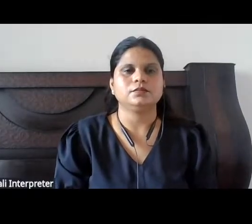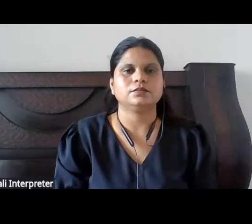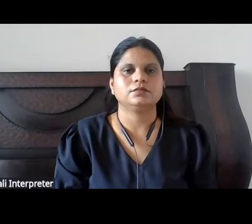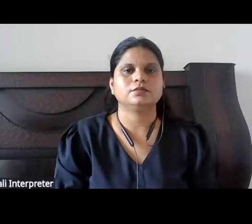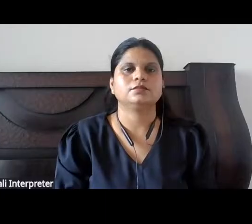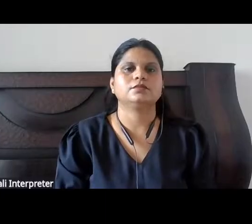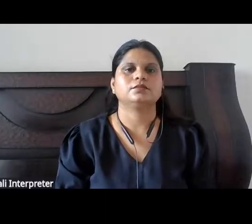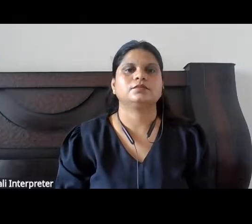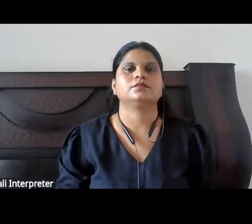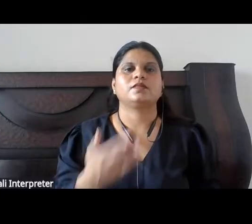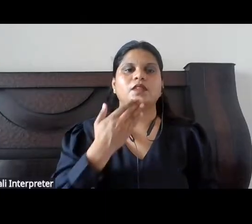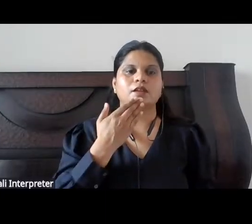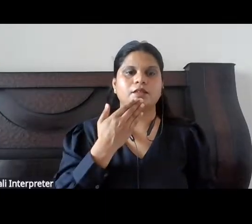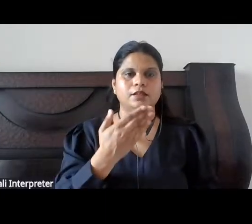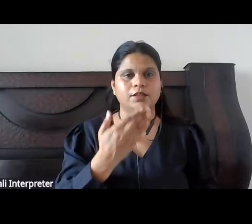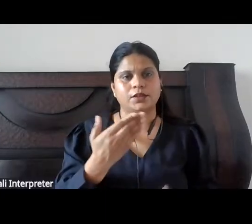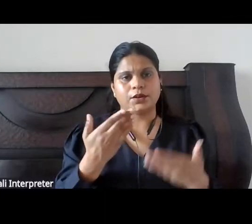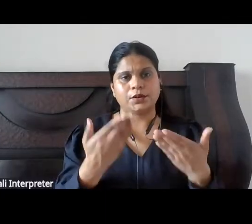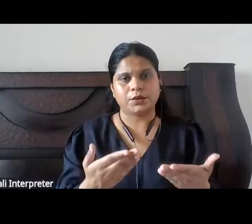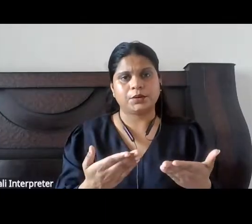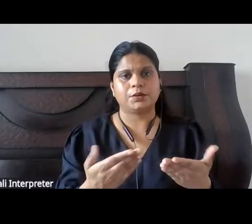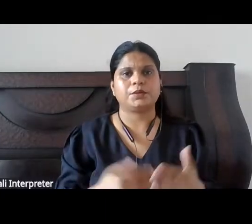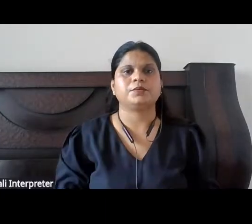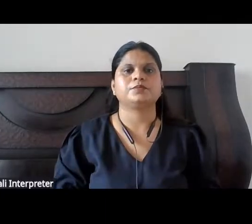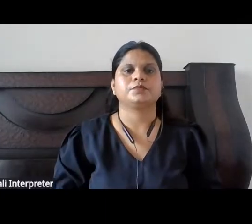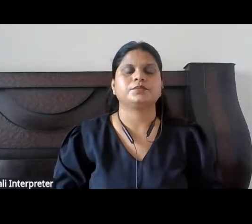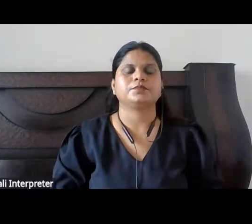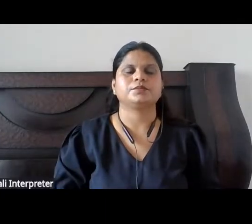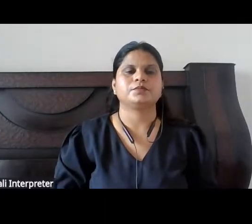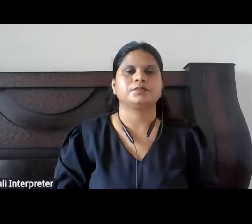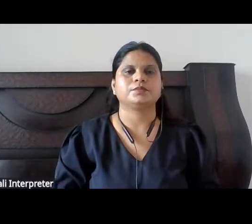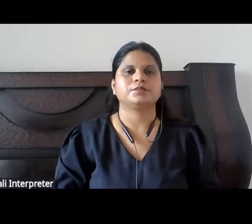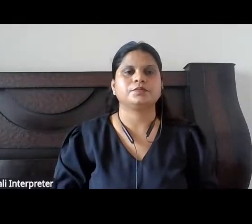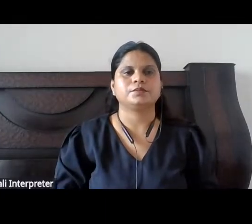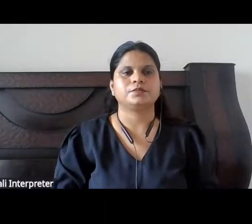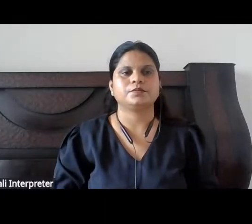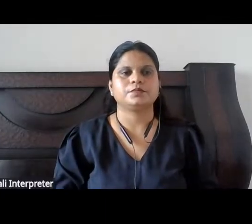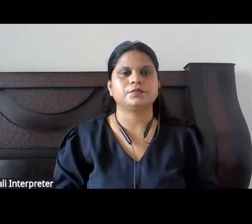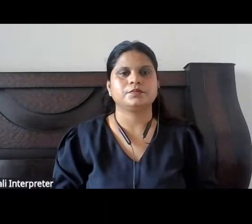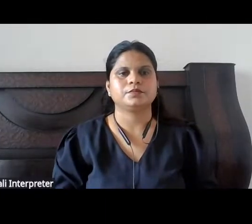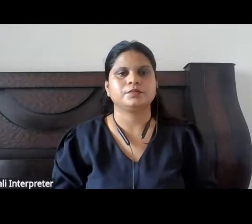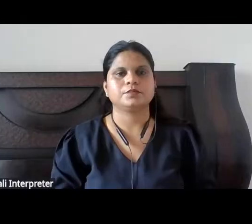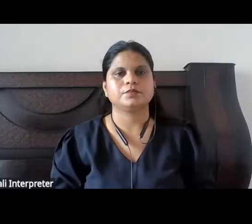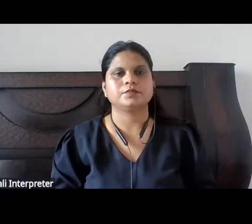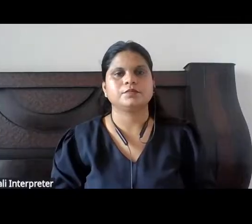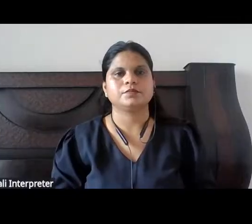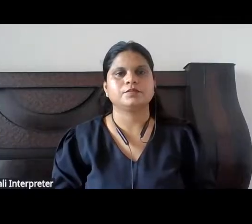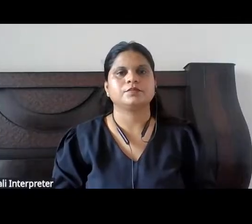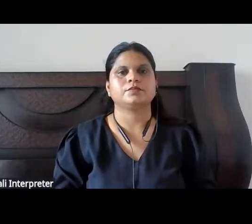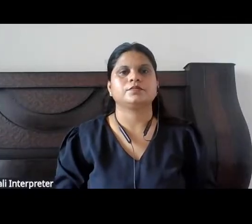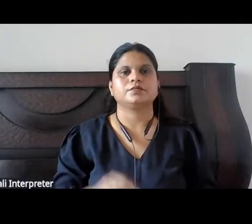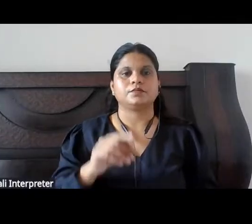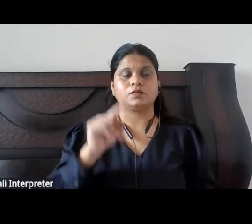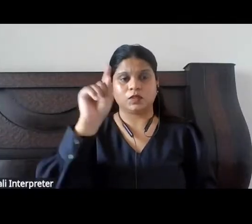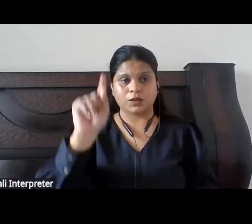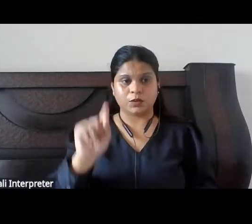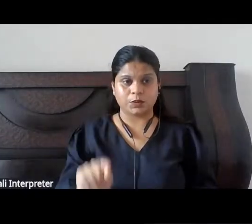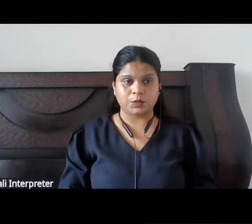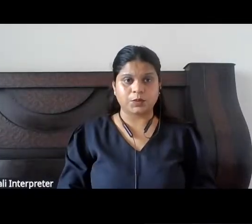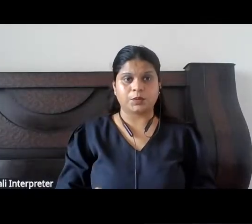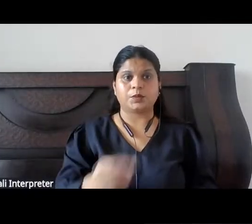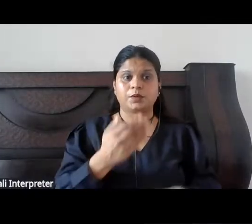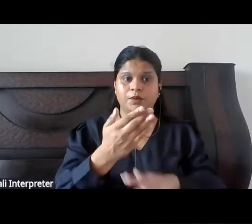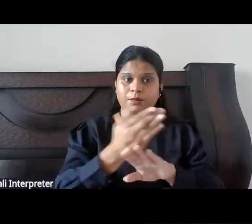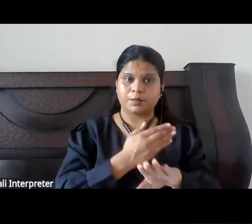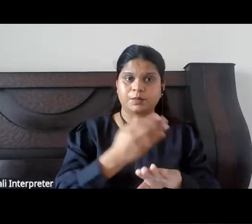Thanks. Thank you, Smita. Um, I think and one of the crucial points which Smita was sharing was